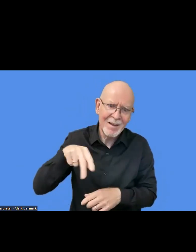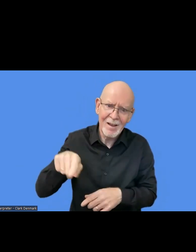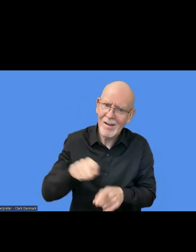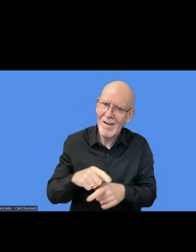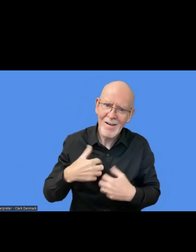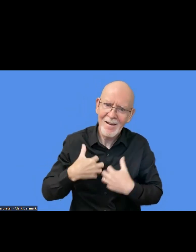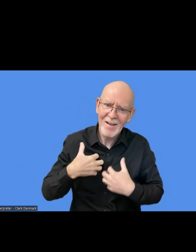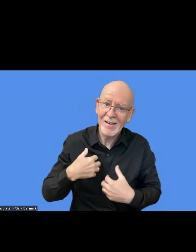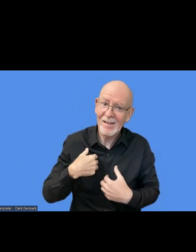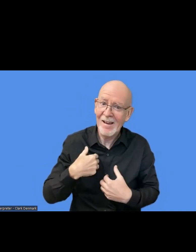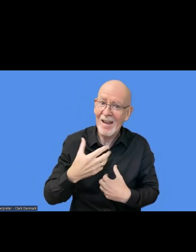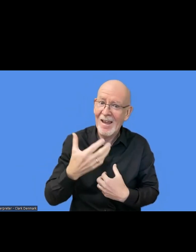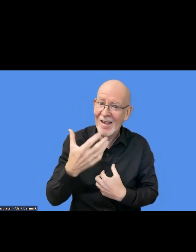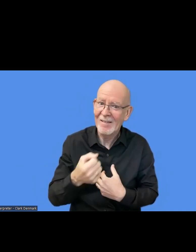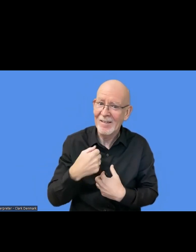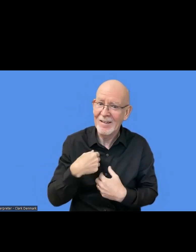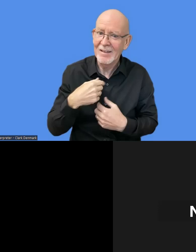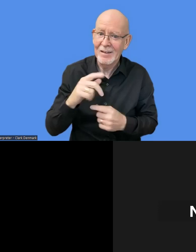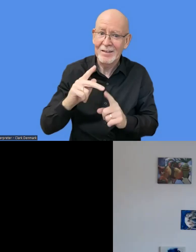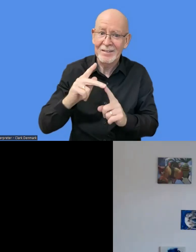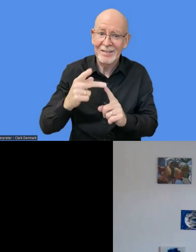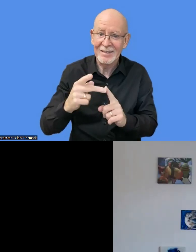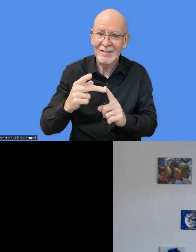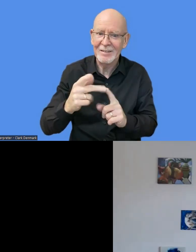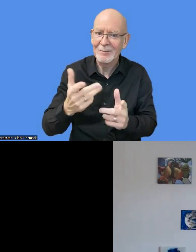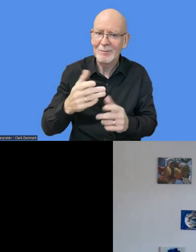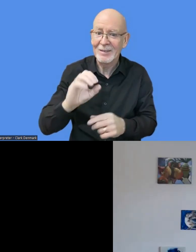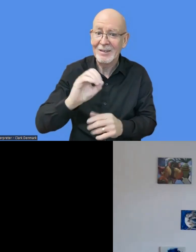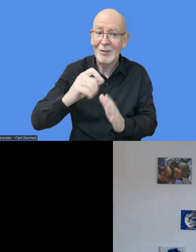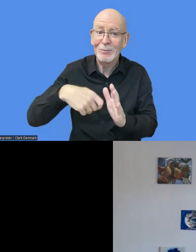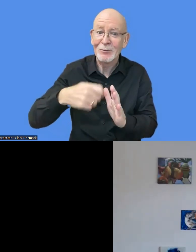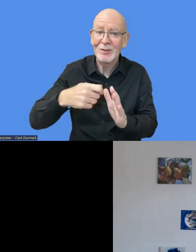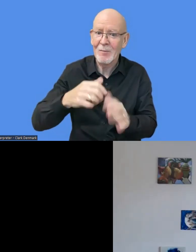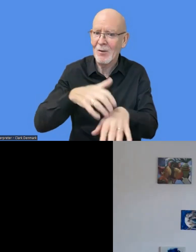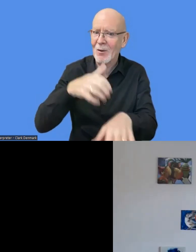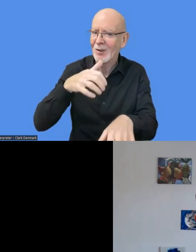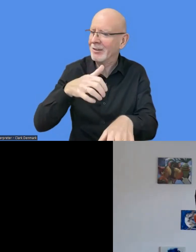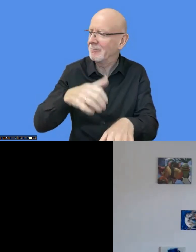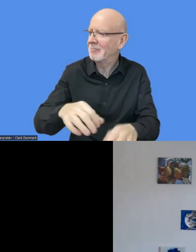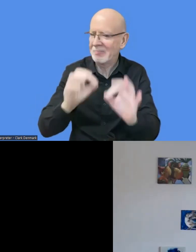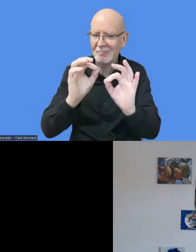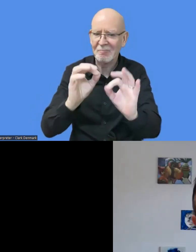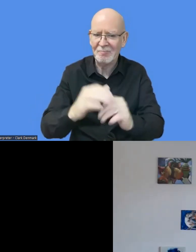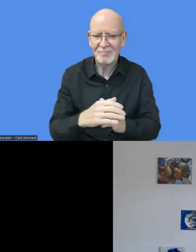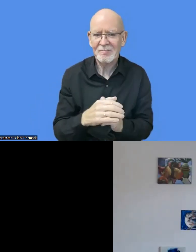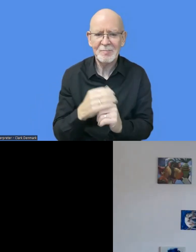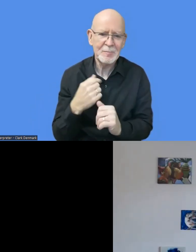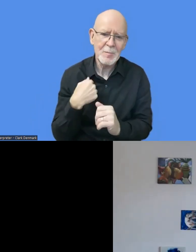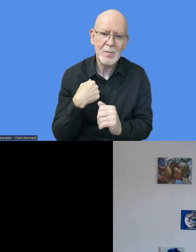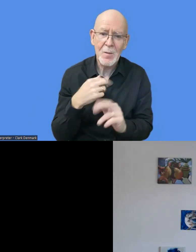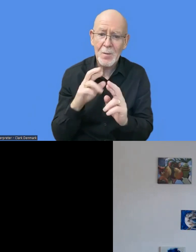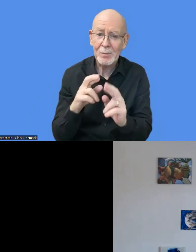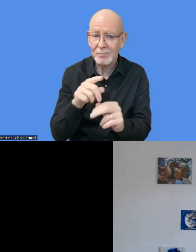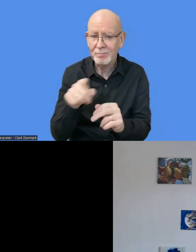media, especially to convince other companies to follow suit and attend, yes, give a thumbs up, because it's really that's